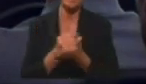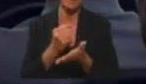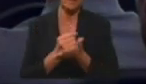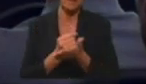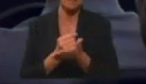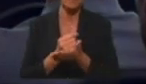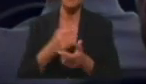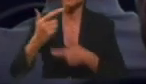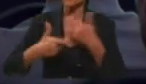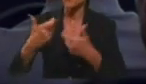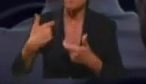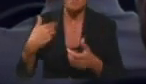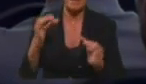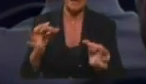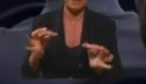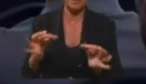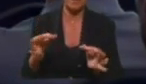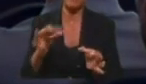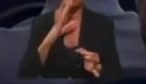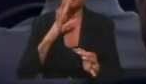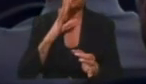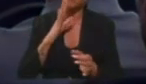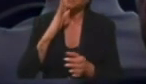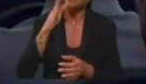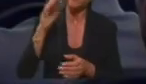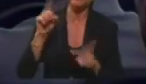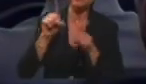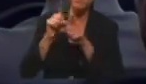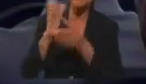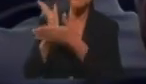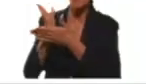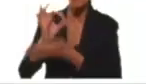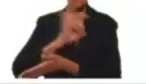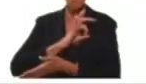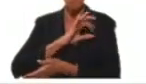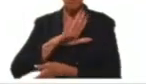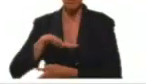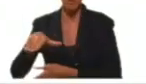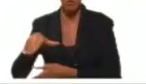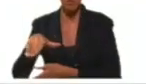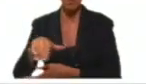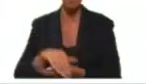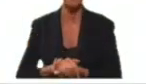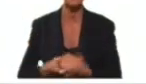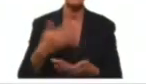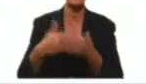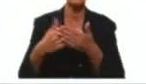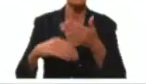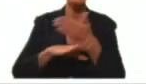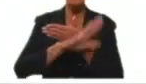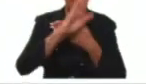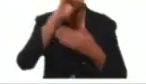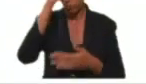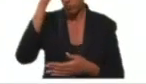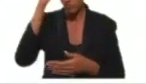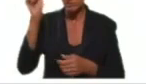own children. Next slide, please. Public transportation is an important dimension of quality of life. A